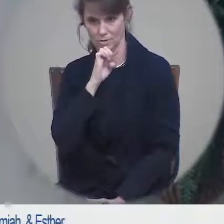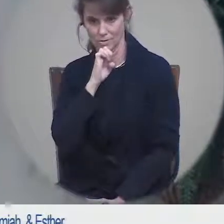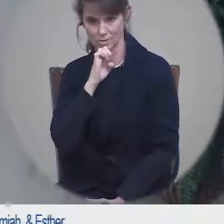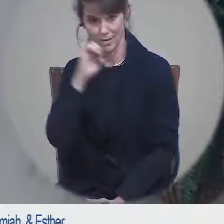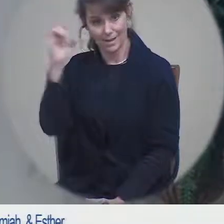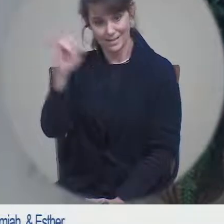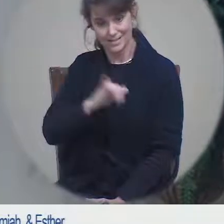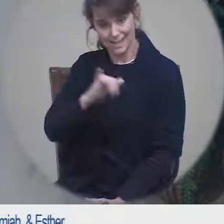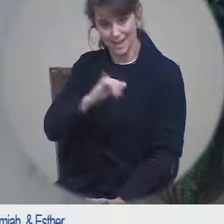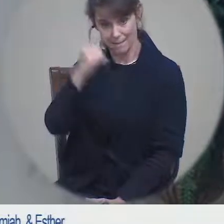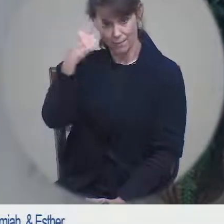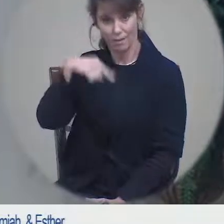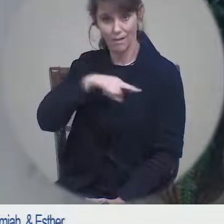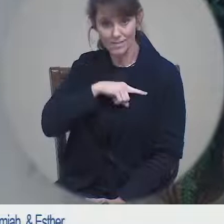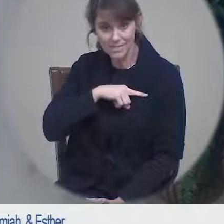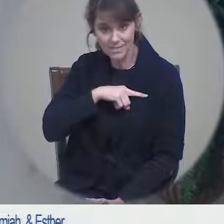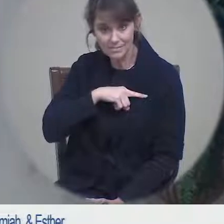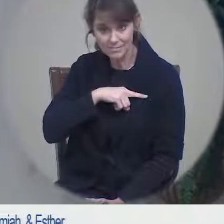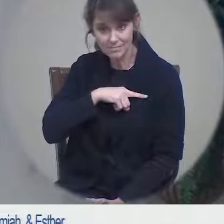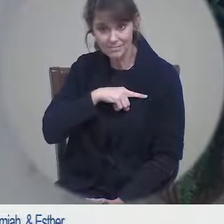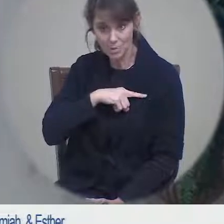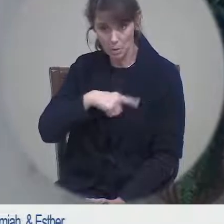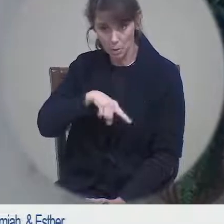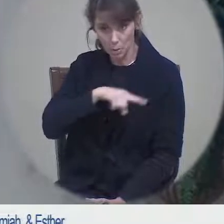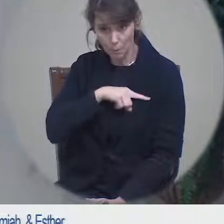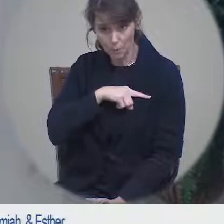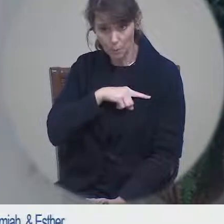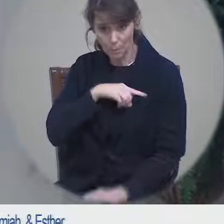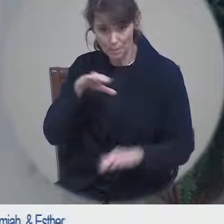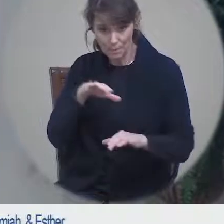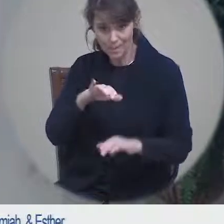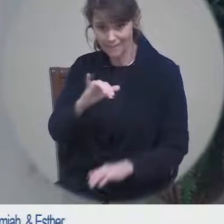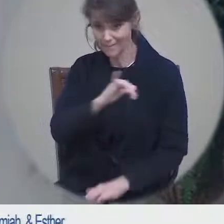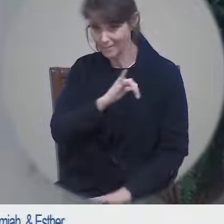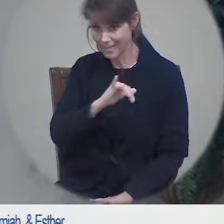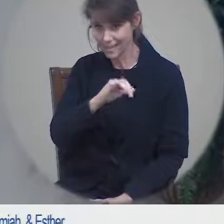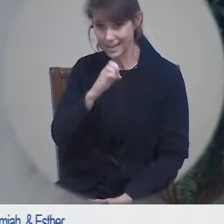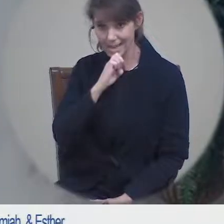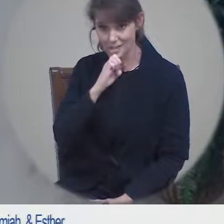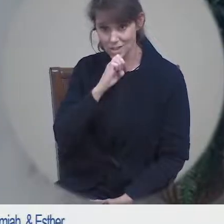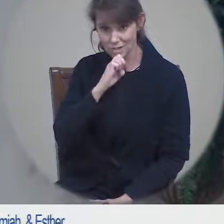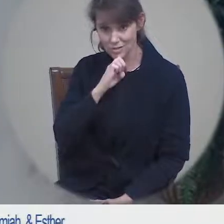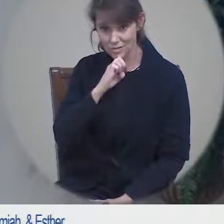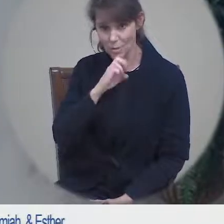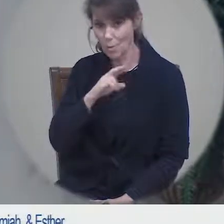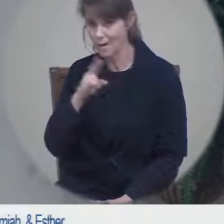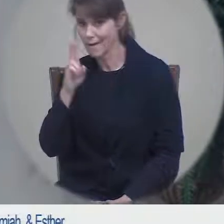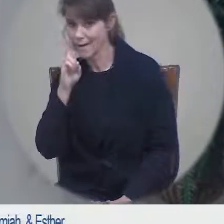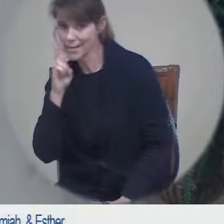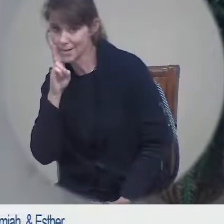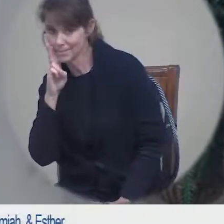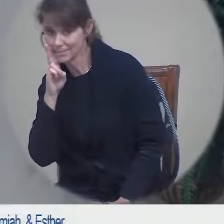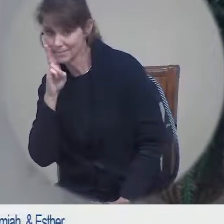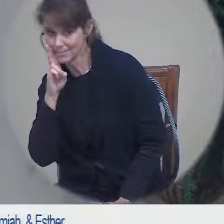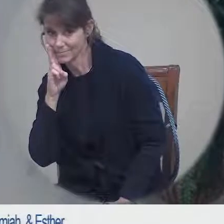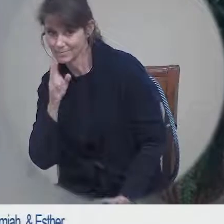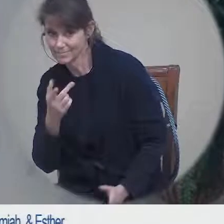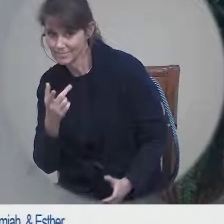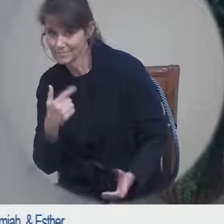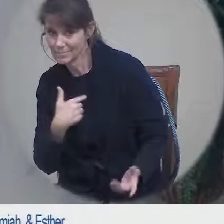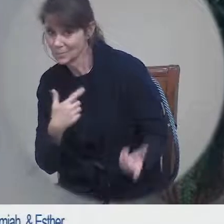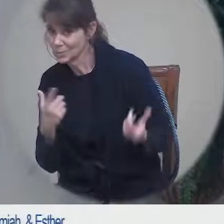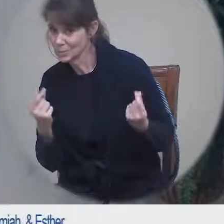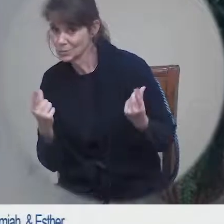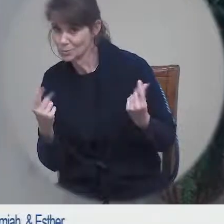us, are we going to be Esther? Are we going to be a fitness when He puts us in situations? I'm not talking about